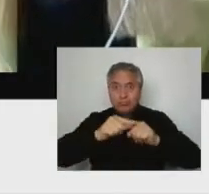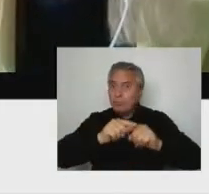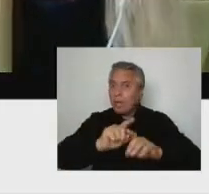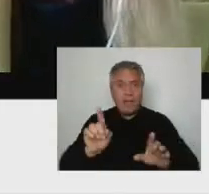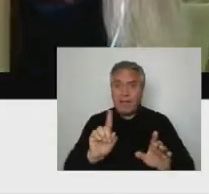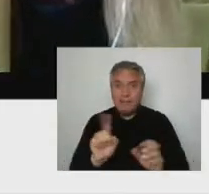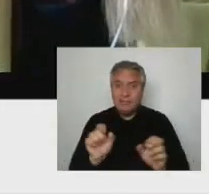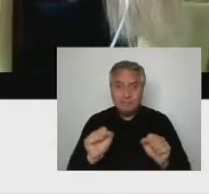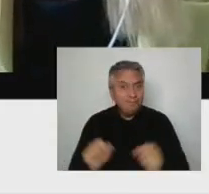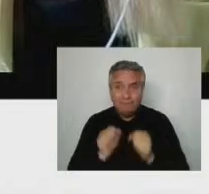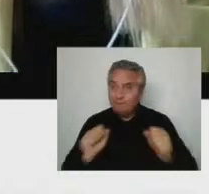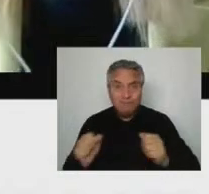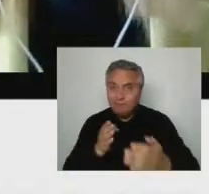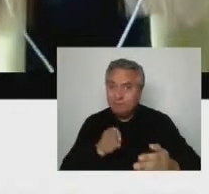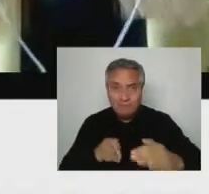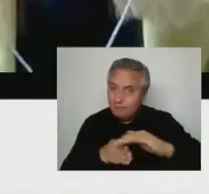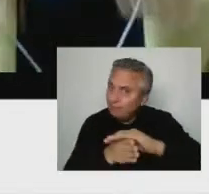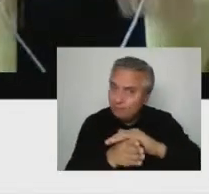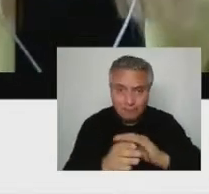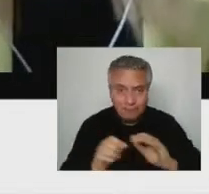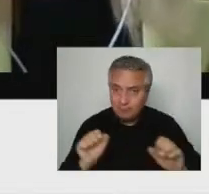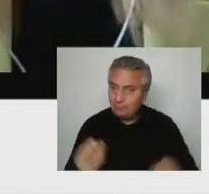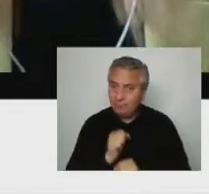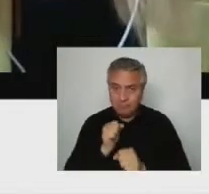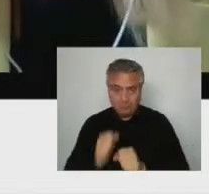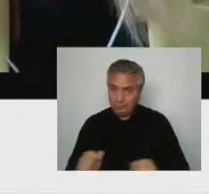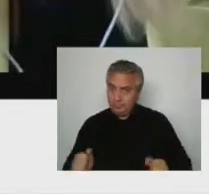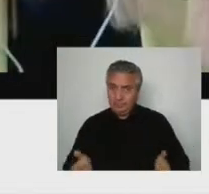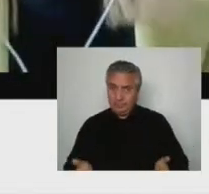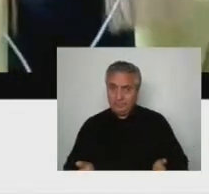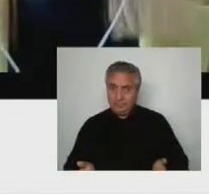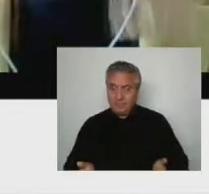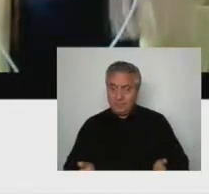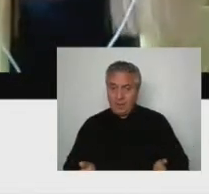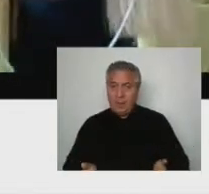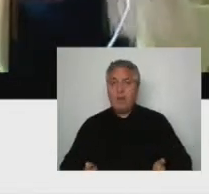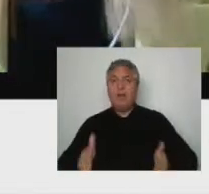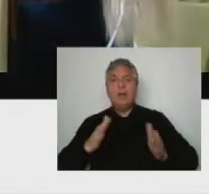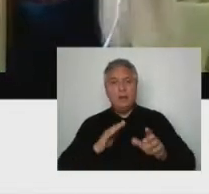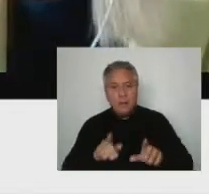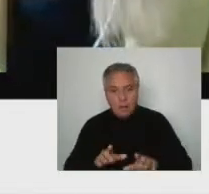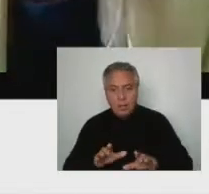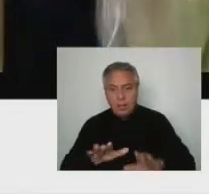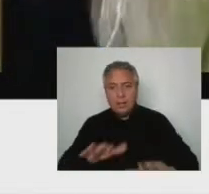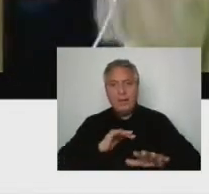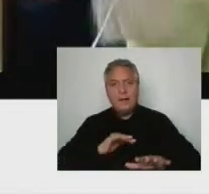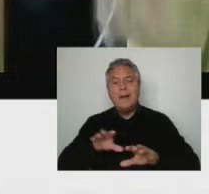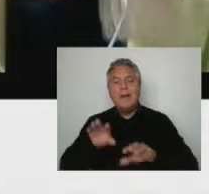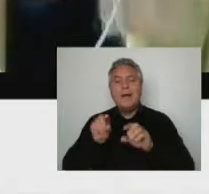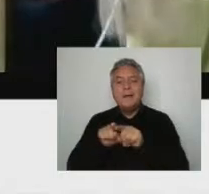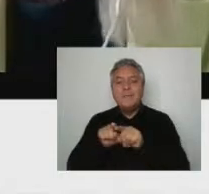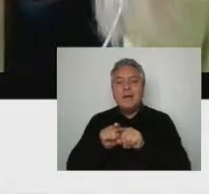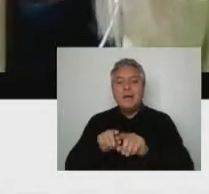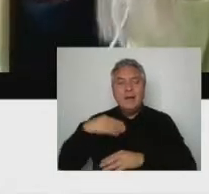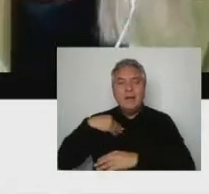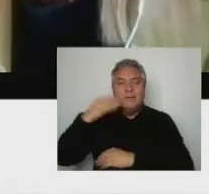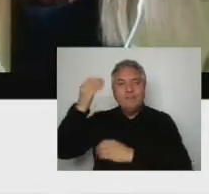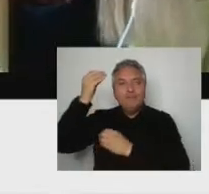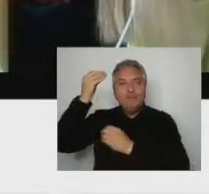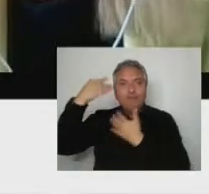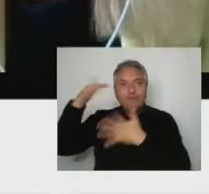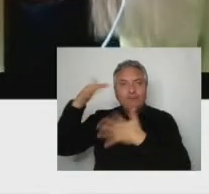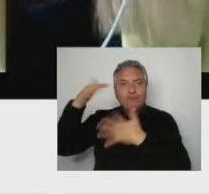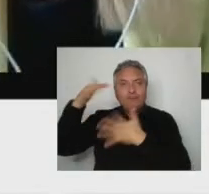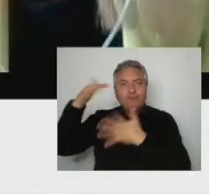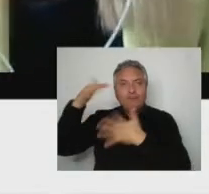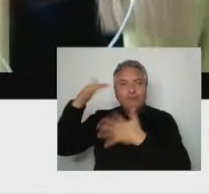higher secondary education. And so this is not just a question of learning,